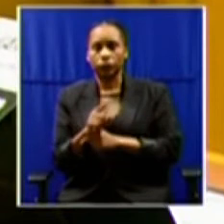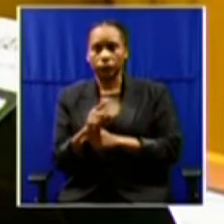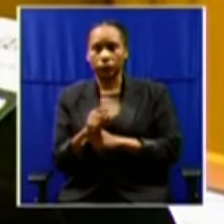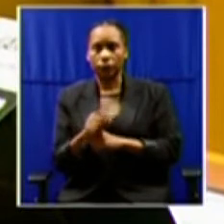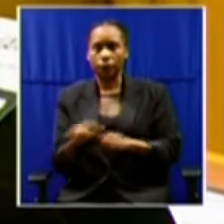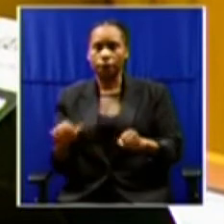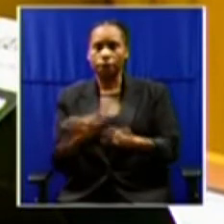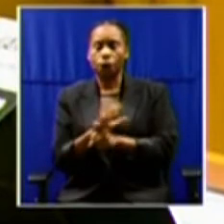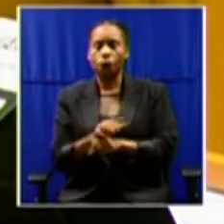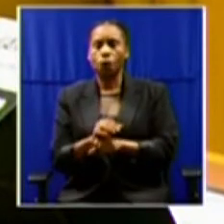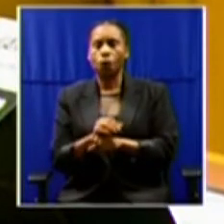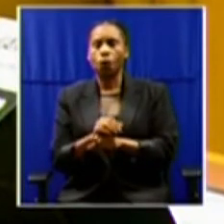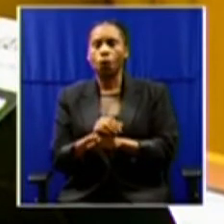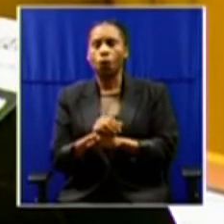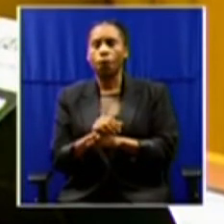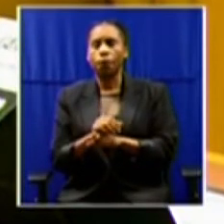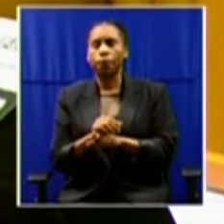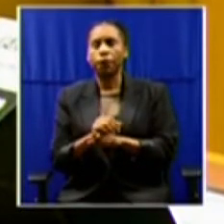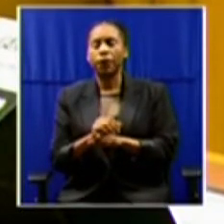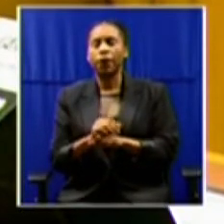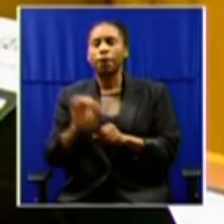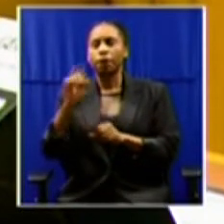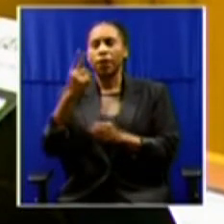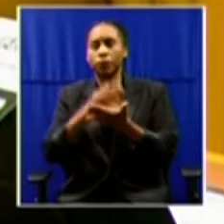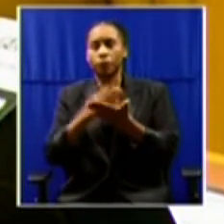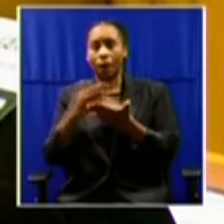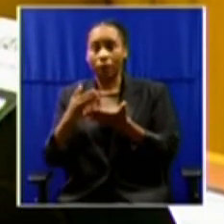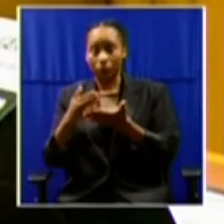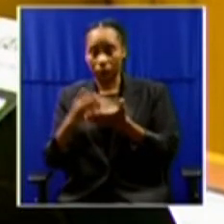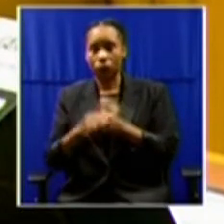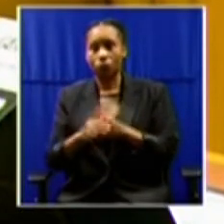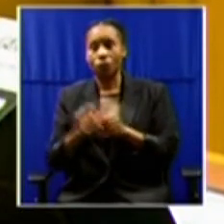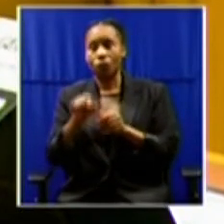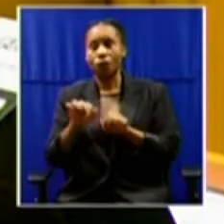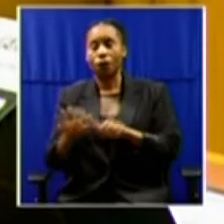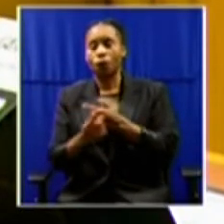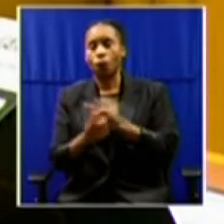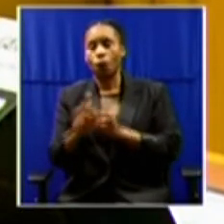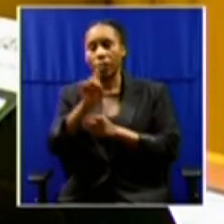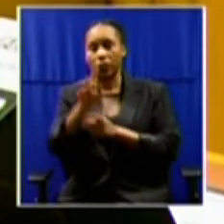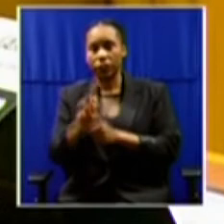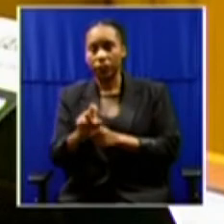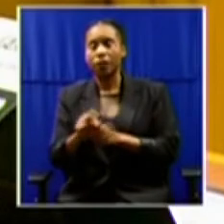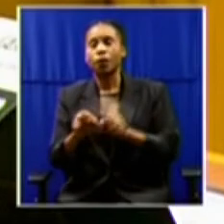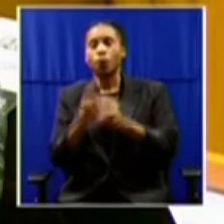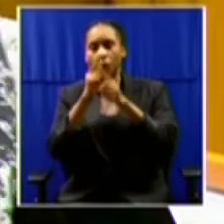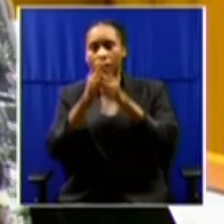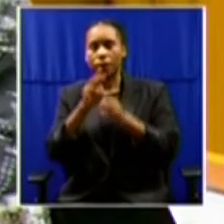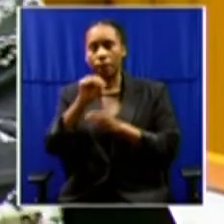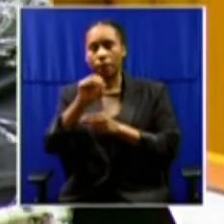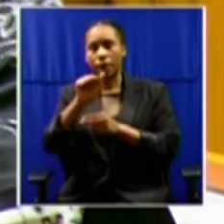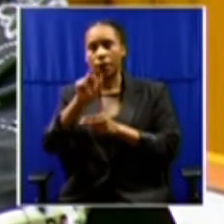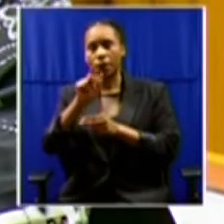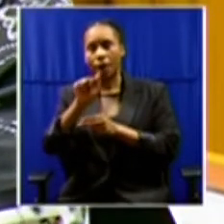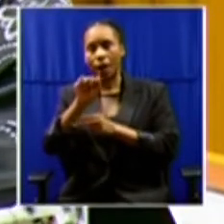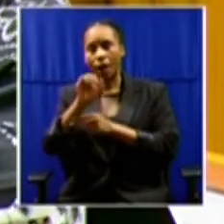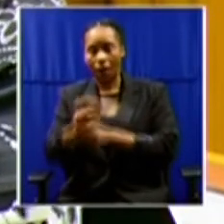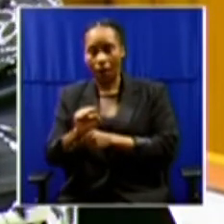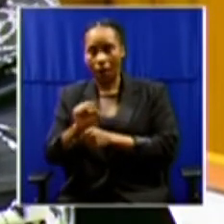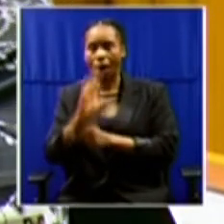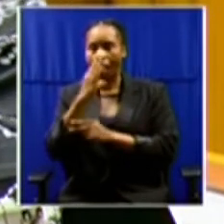complete the first part of the follow-up question which was raised by Honorable Marais or comment, which